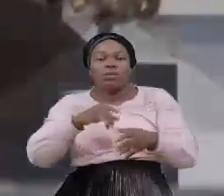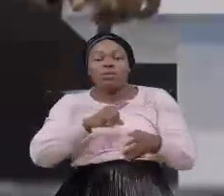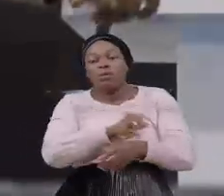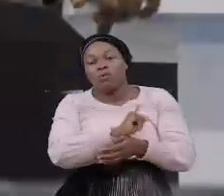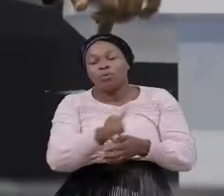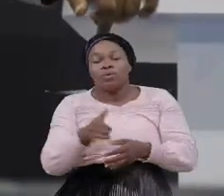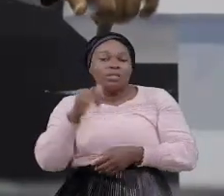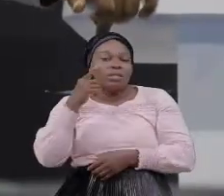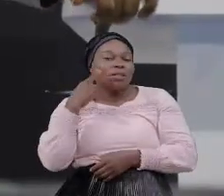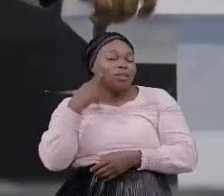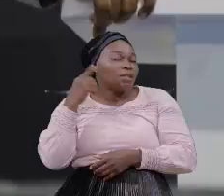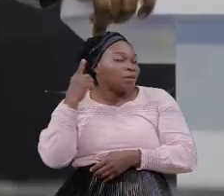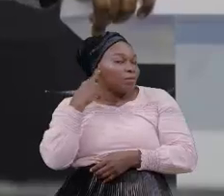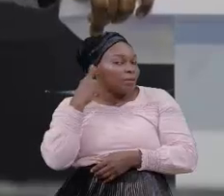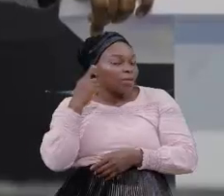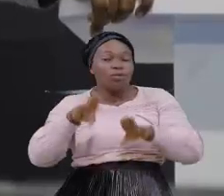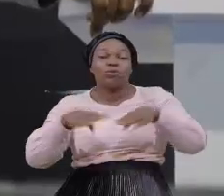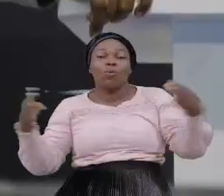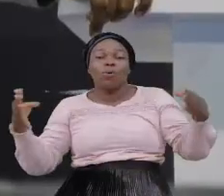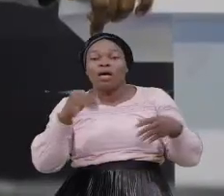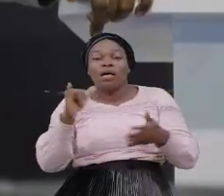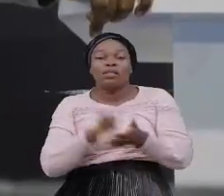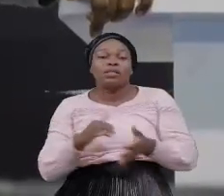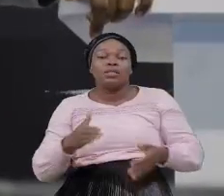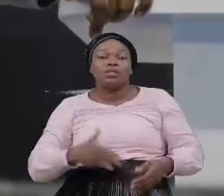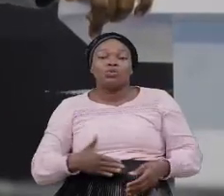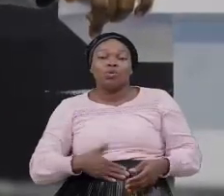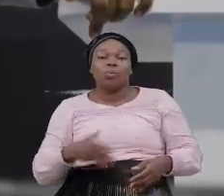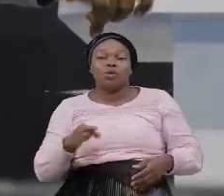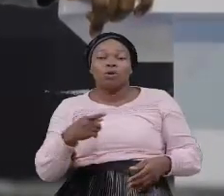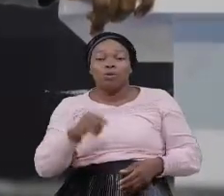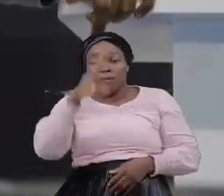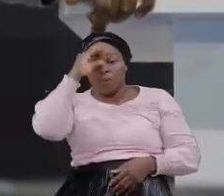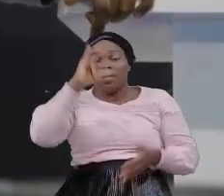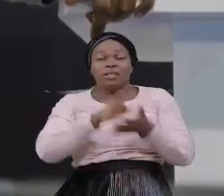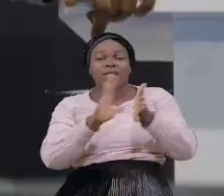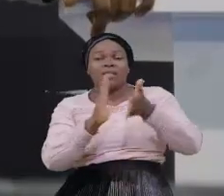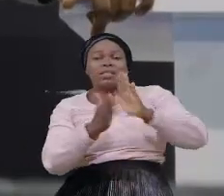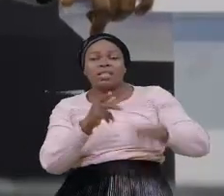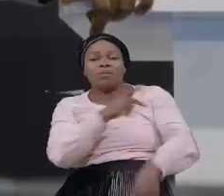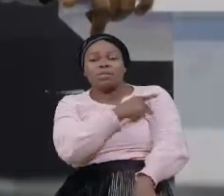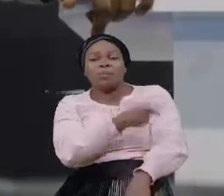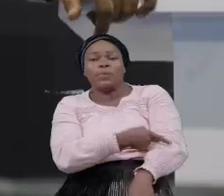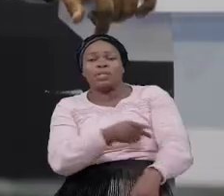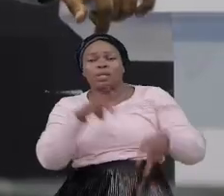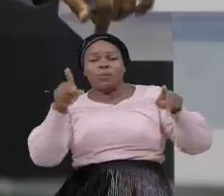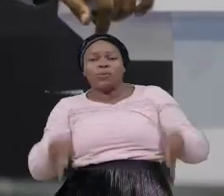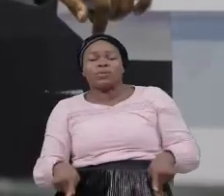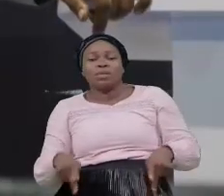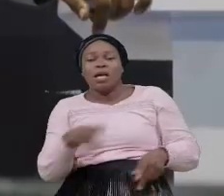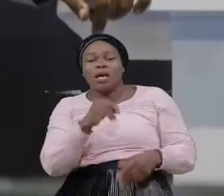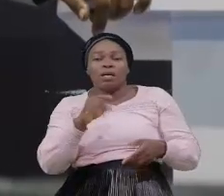tummy of a man that looks like she is pregnant, he is pregnant, all that thing that is packed